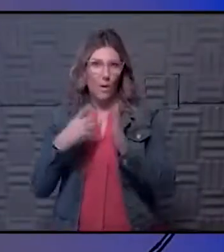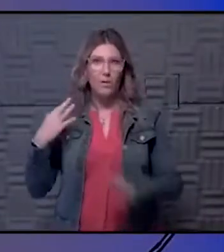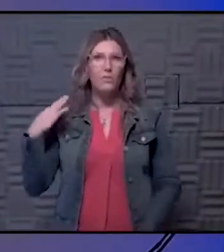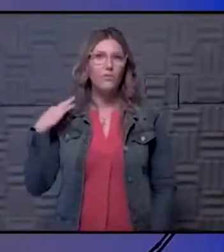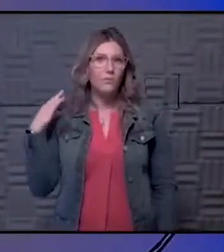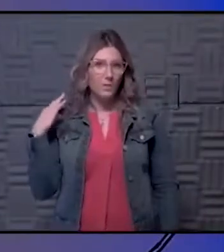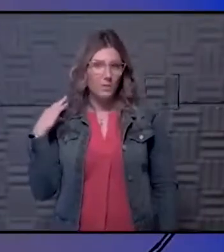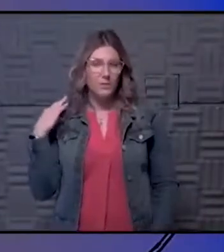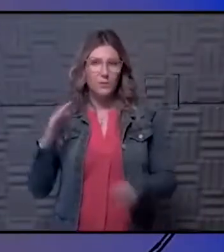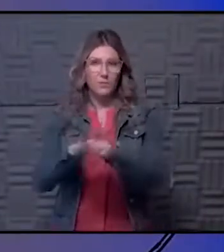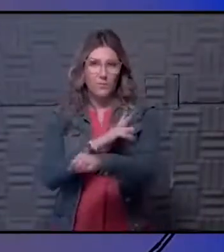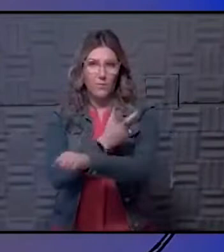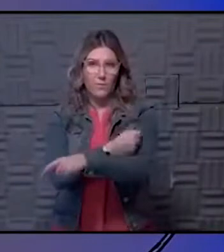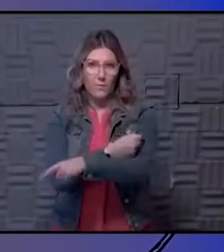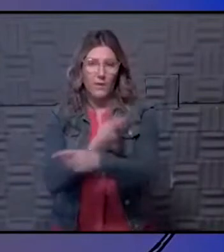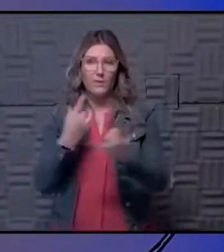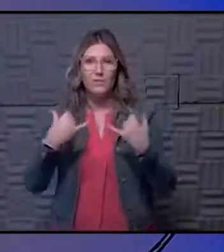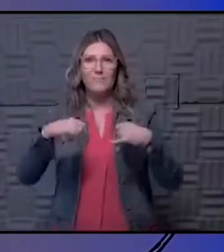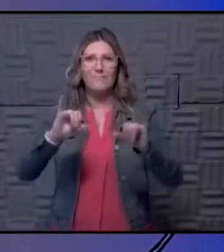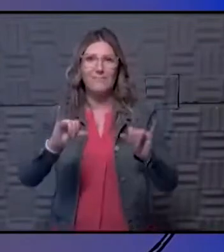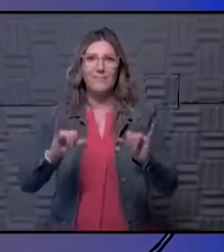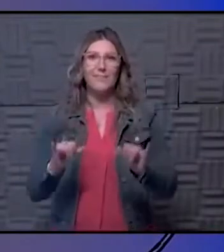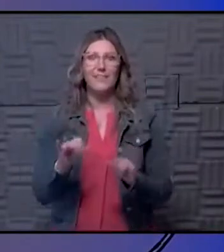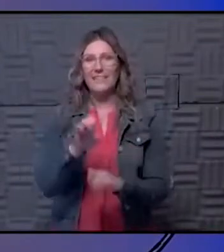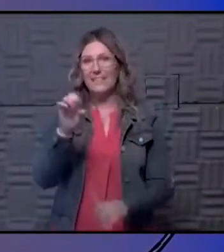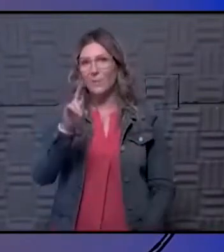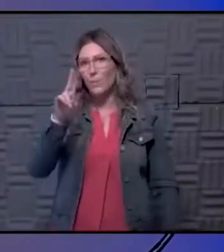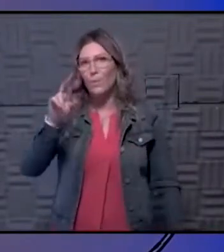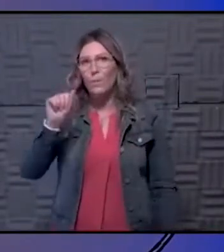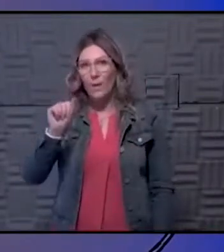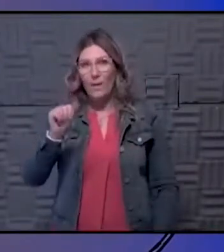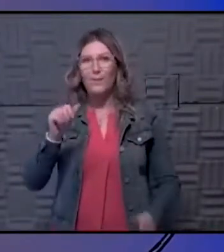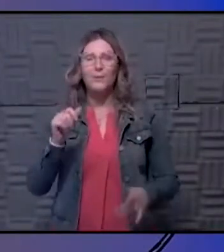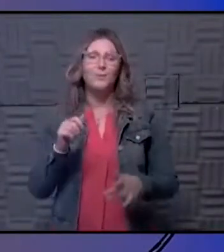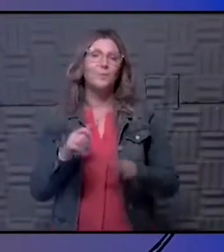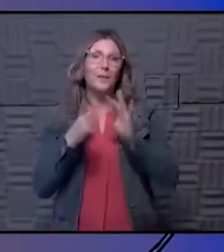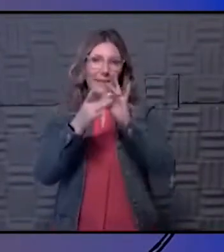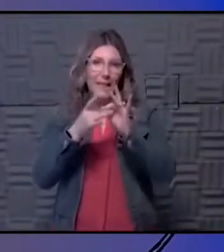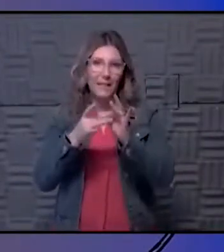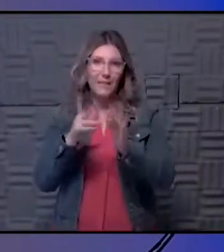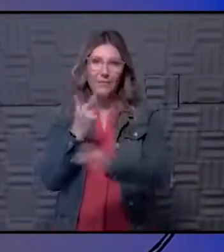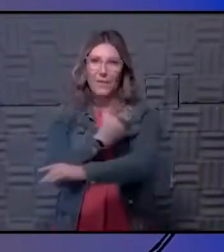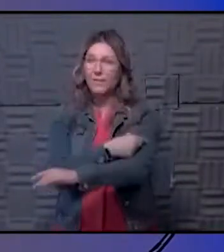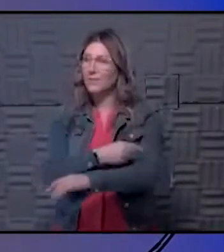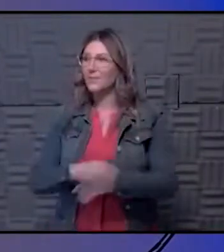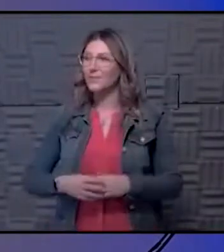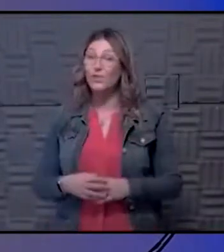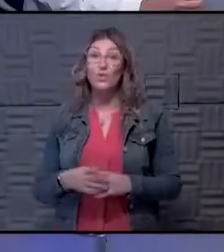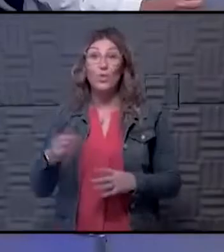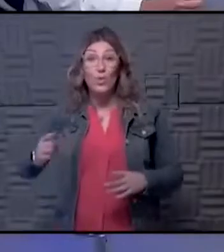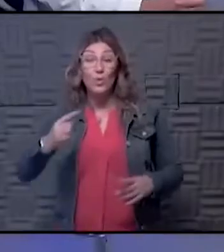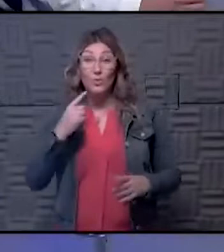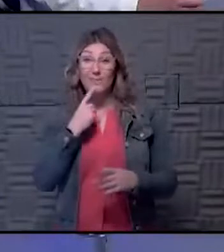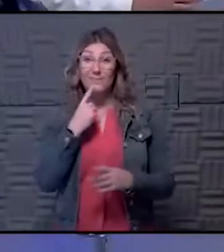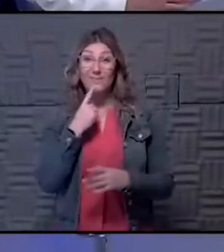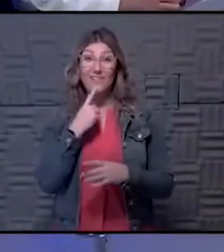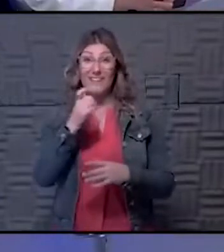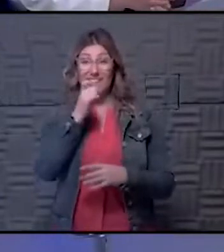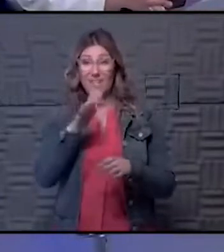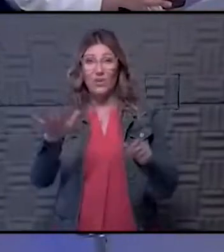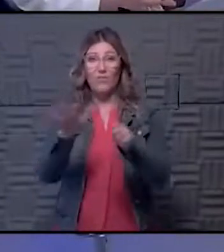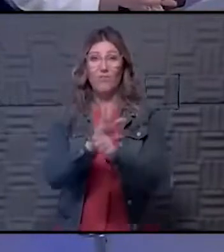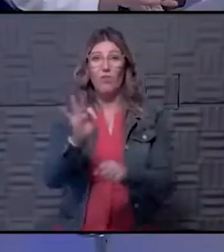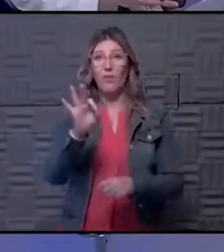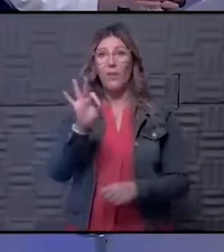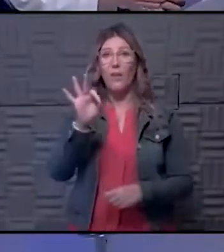fully vaccinated while we're still in that EUA with the vaccines. And so what was saying that because it's not a fully approved